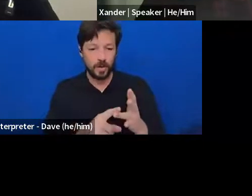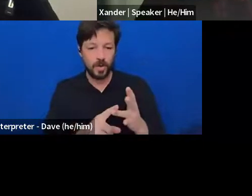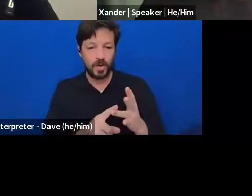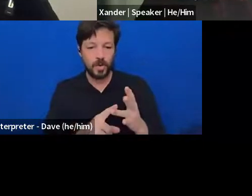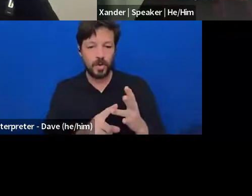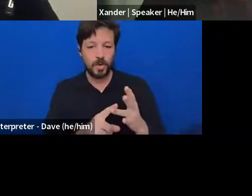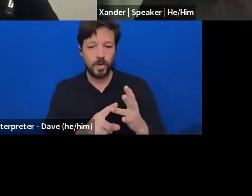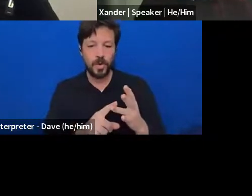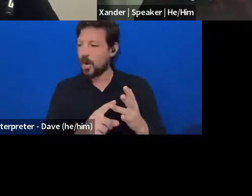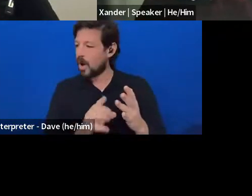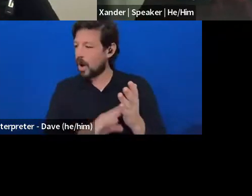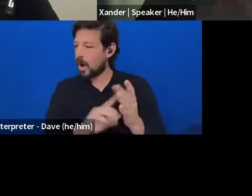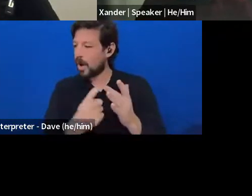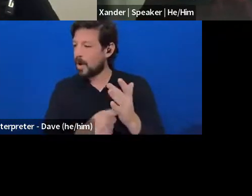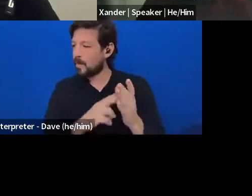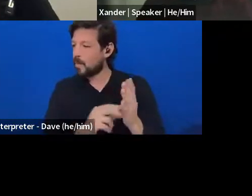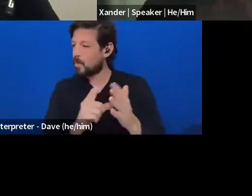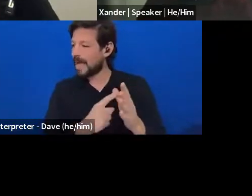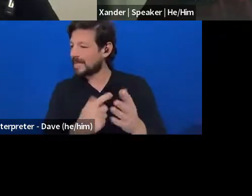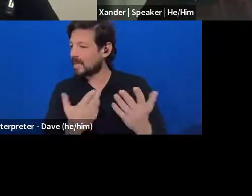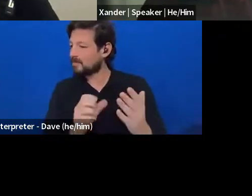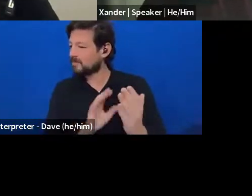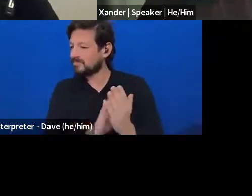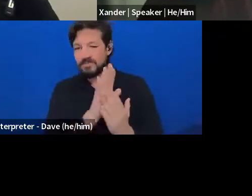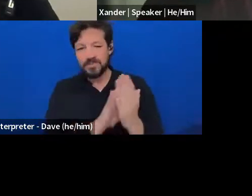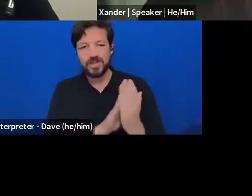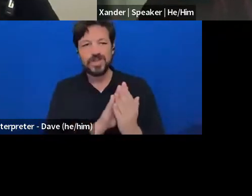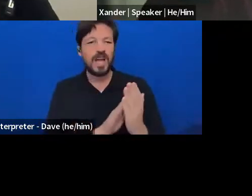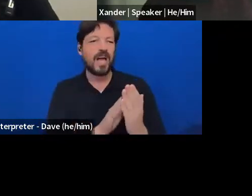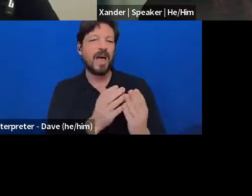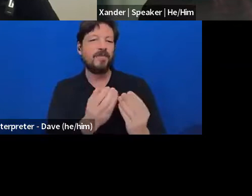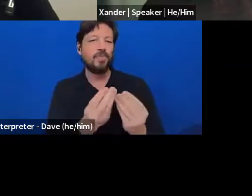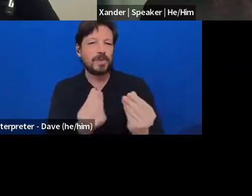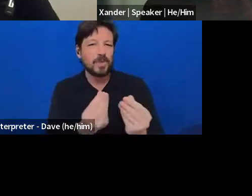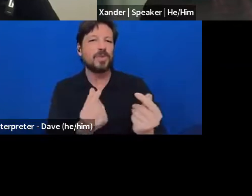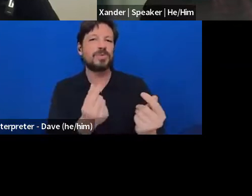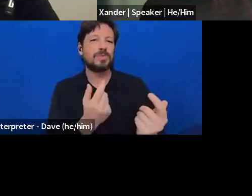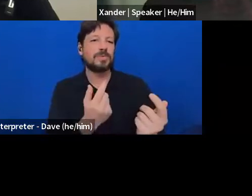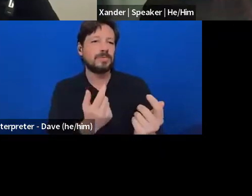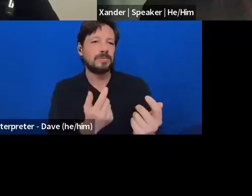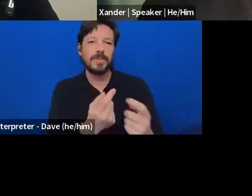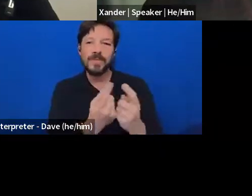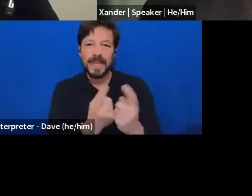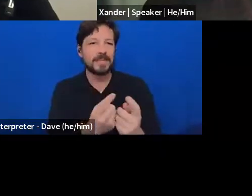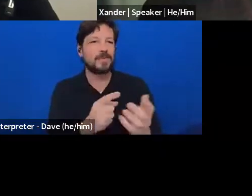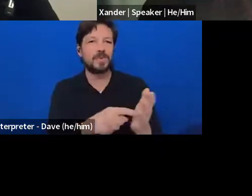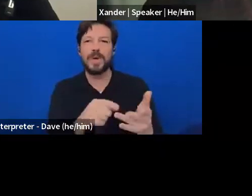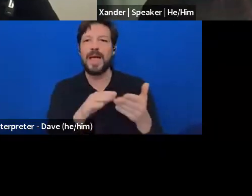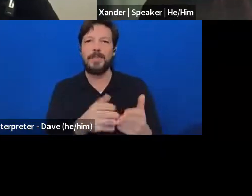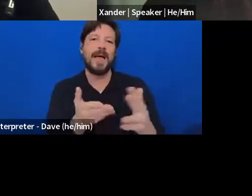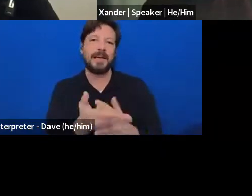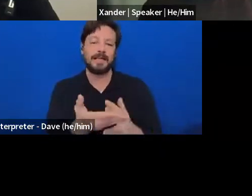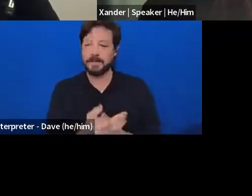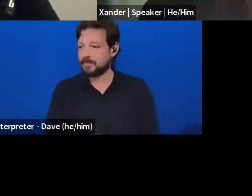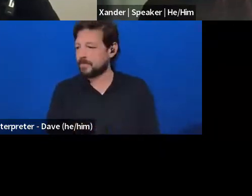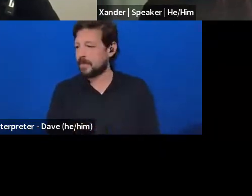Miranda has posted in the chat some resources and supports to access. Please, we would encourage you. Some of the